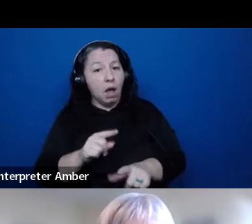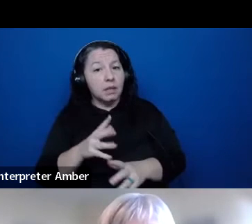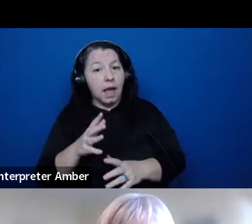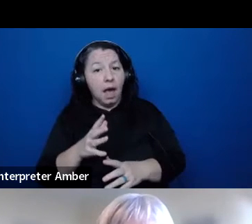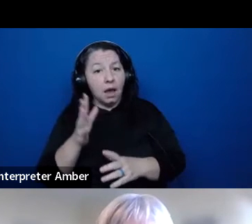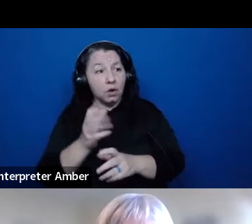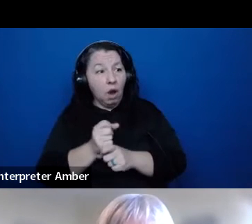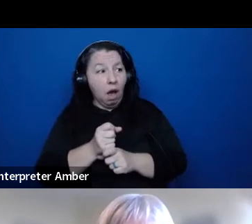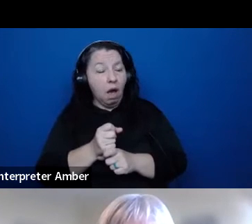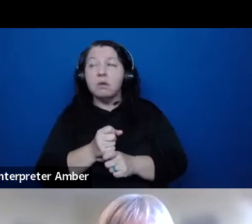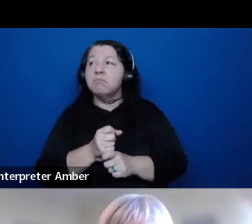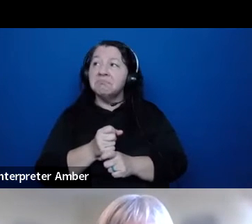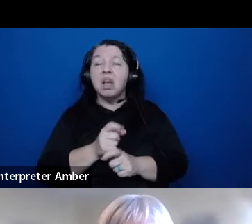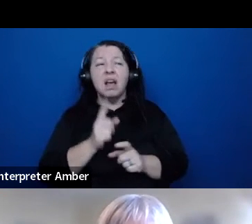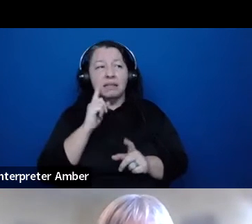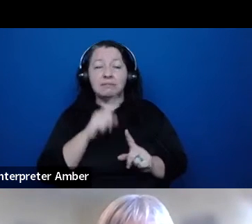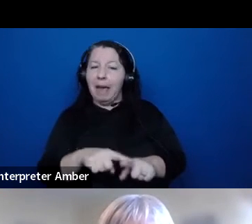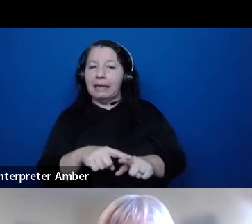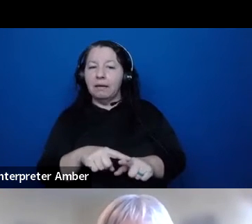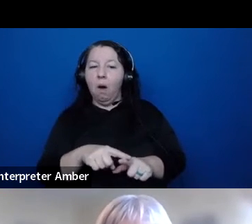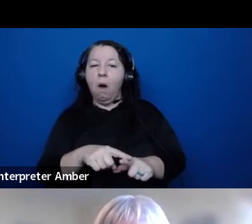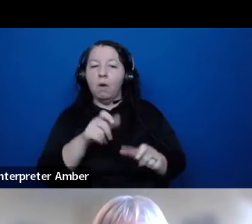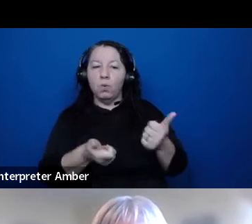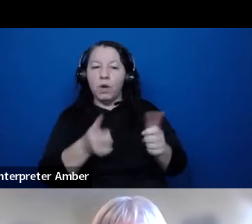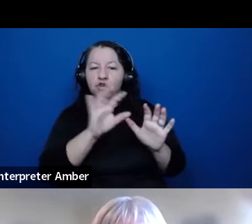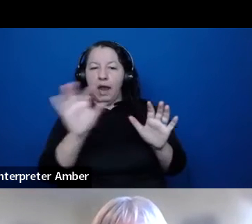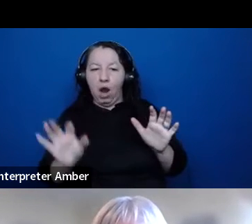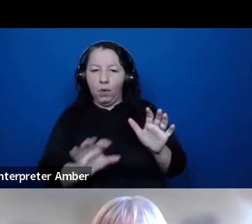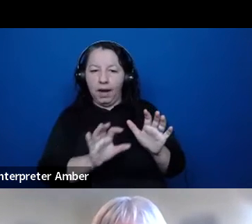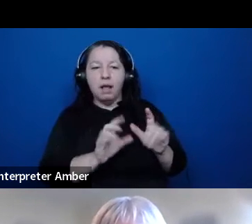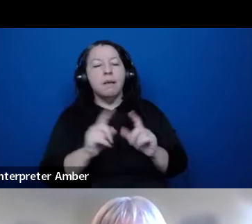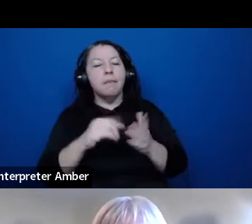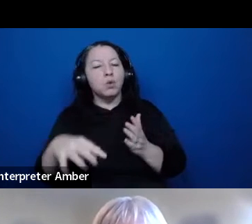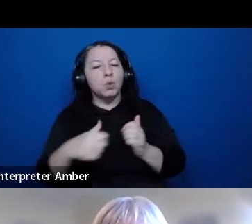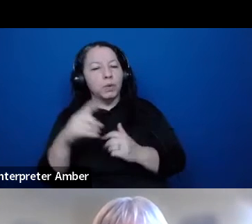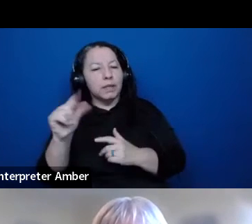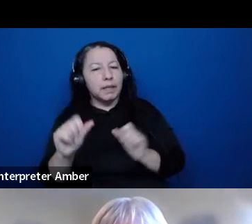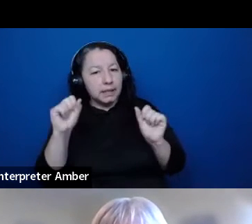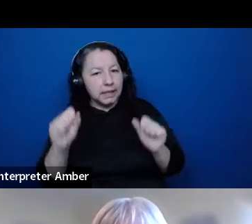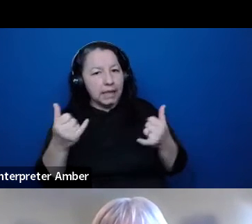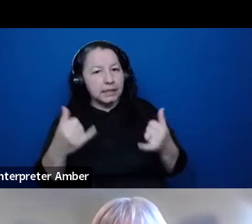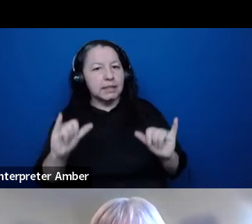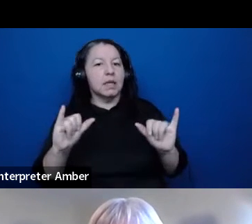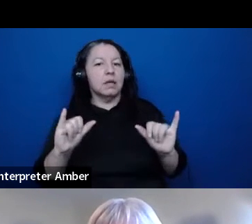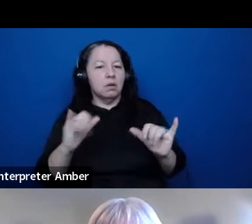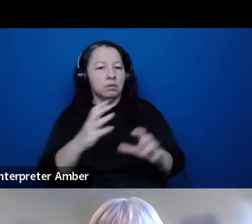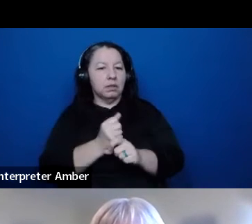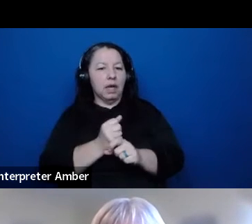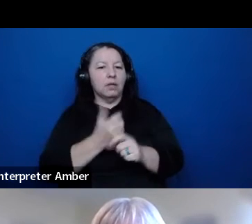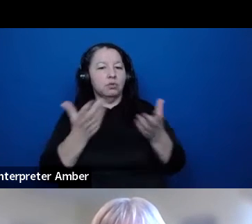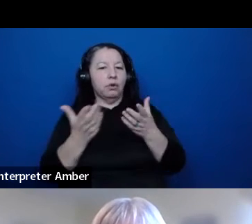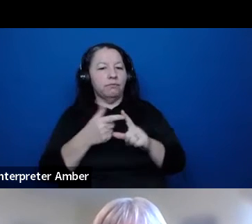I think it depends on the area, but students with disabilities can still be served by their public